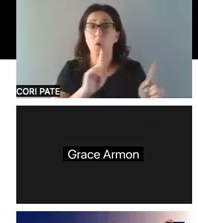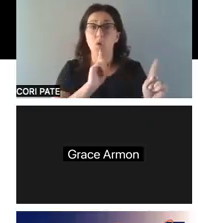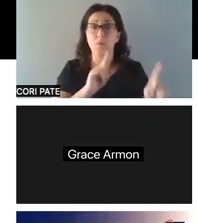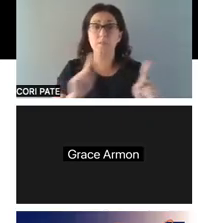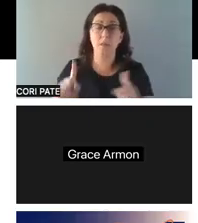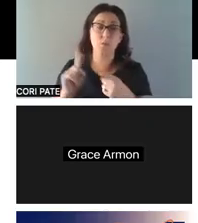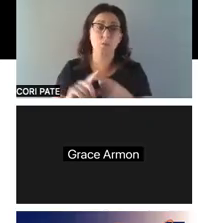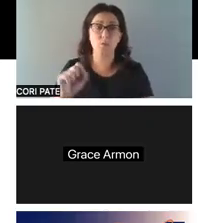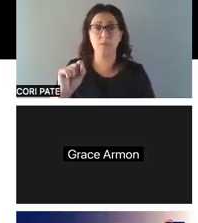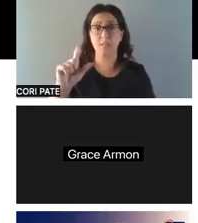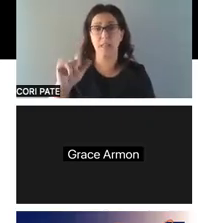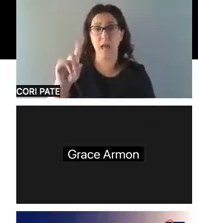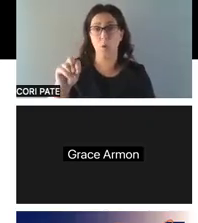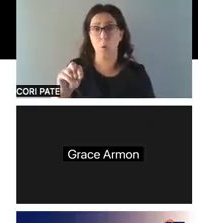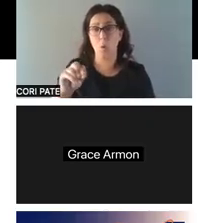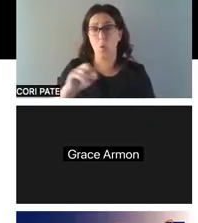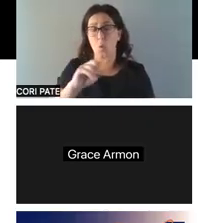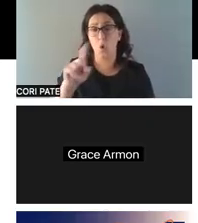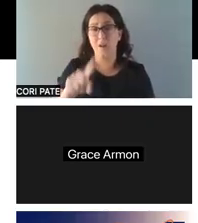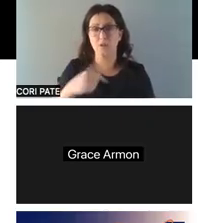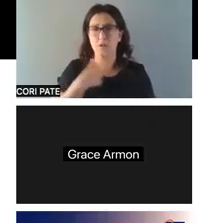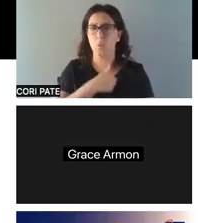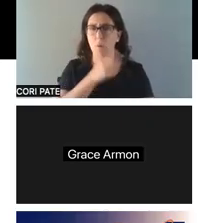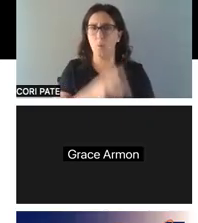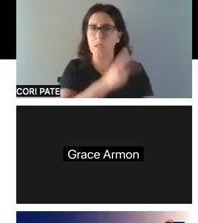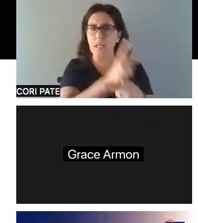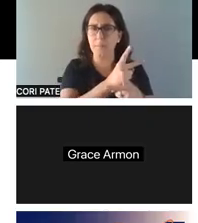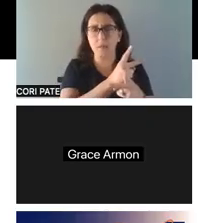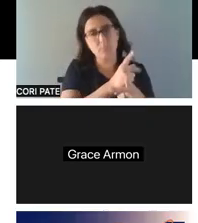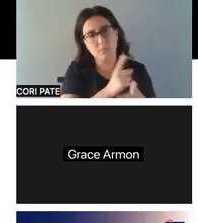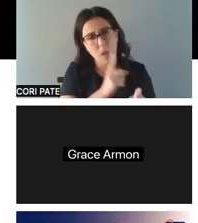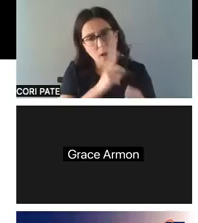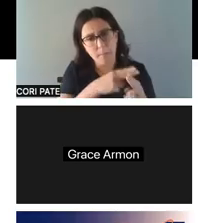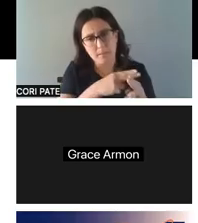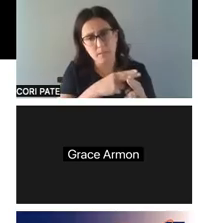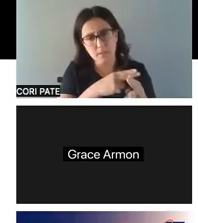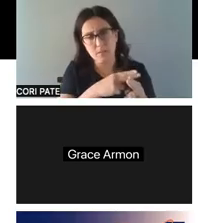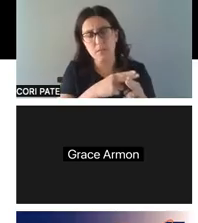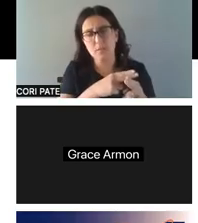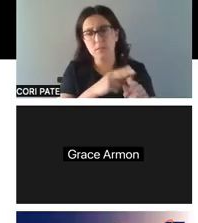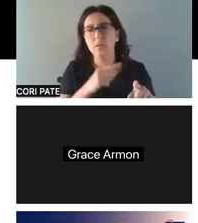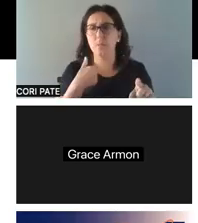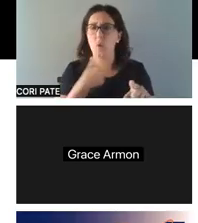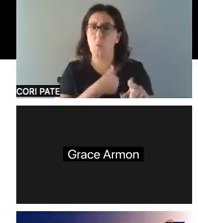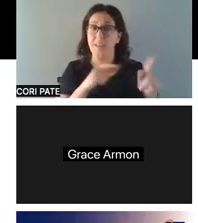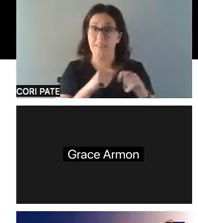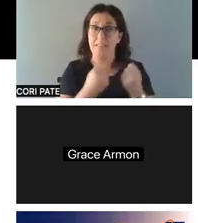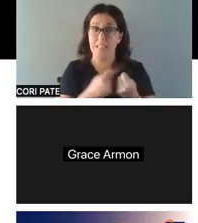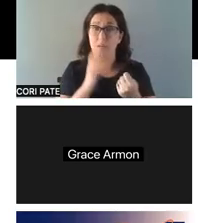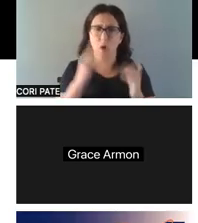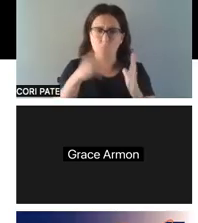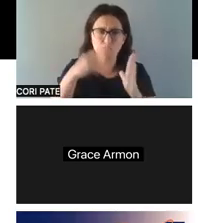Slido questions will be kept anonymously in the back end, and we as a team will review them